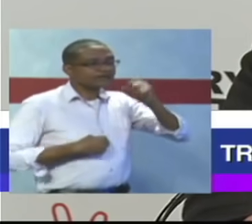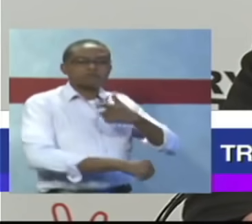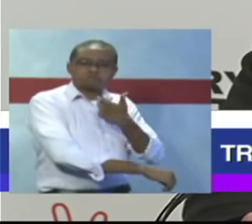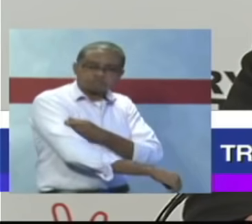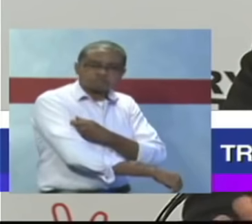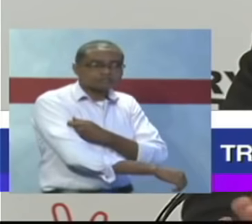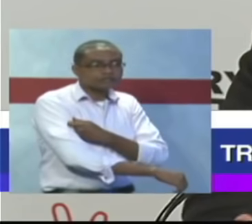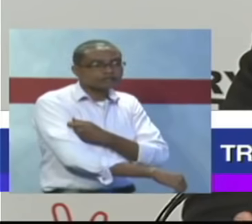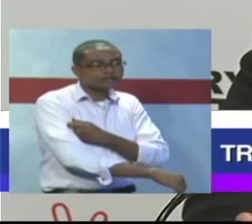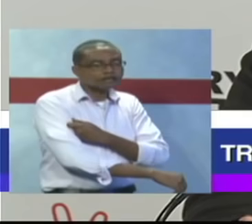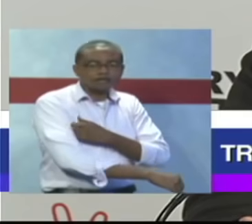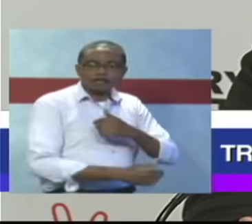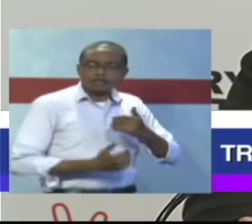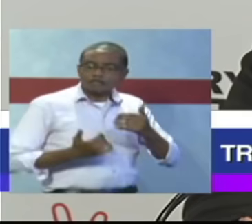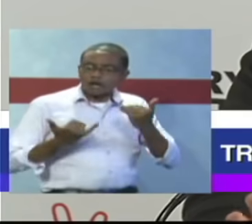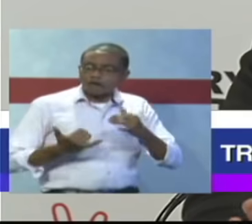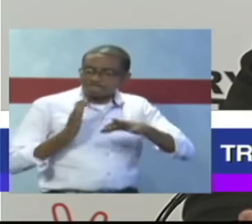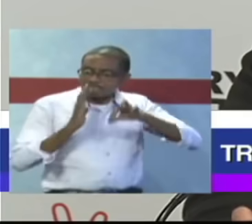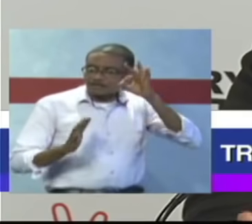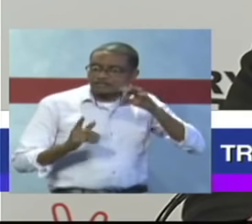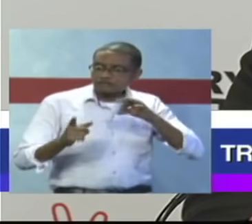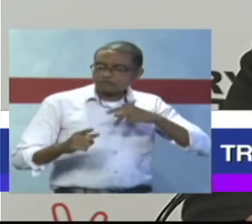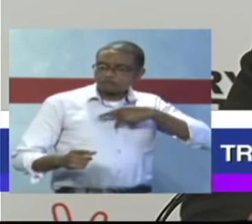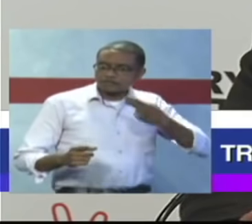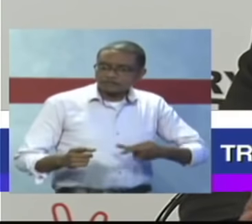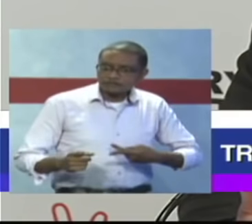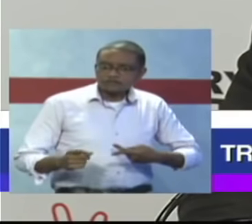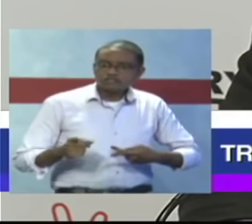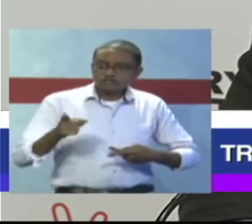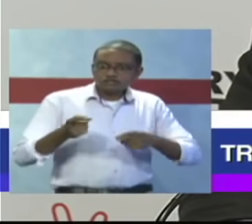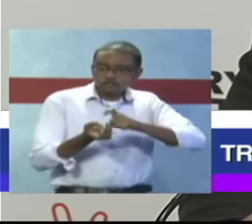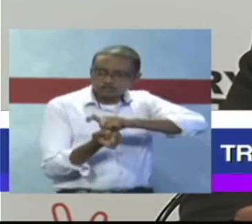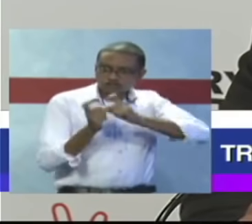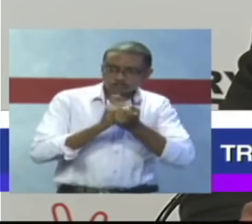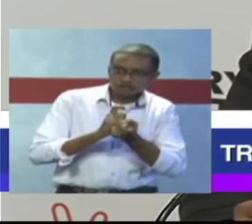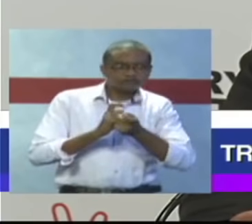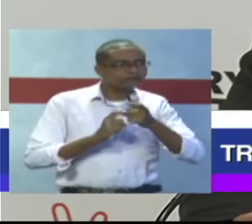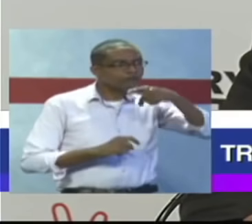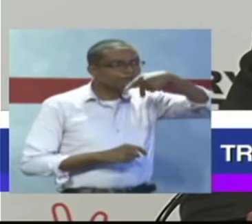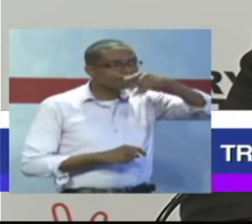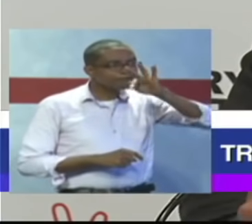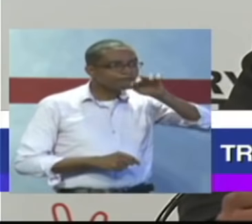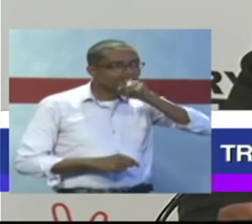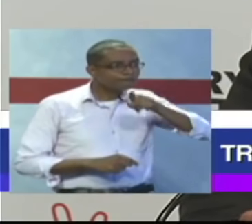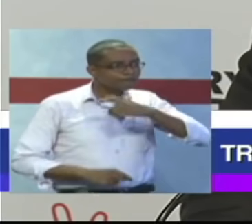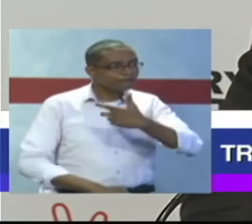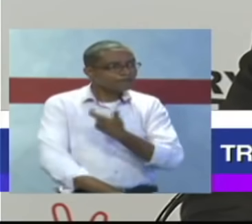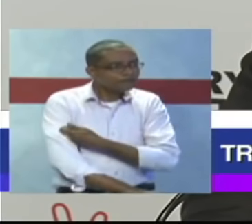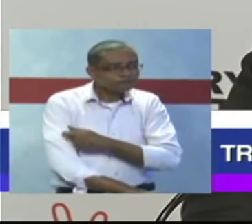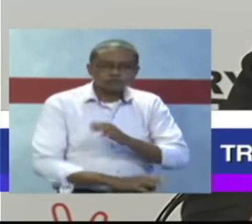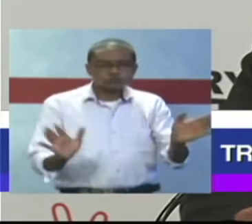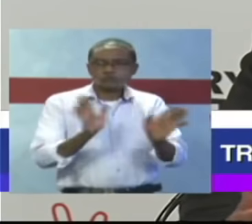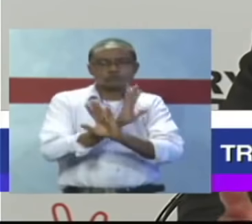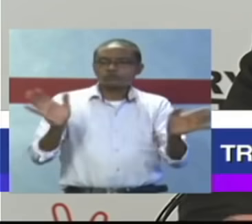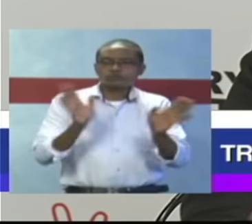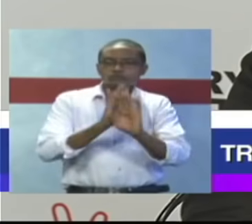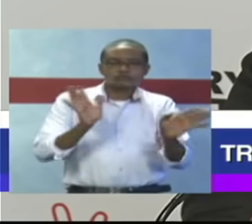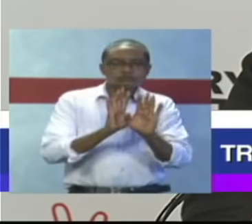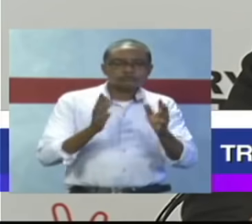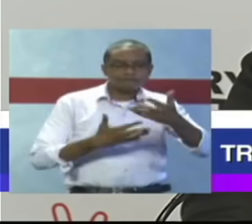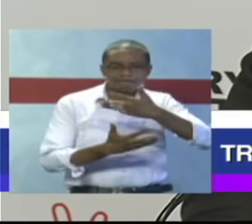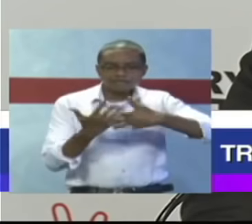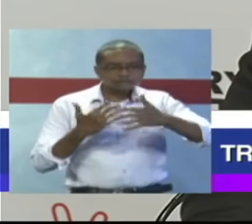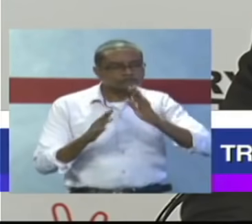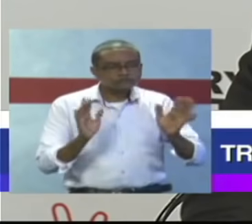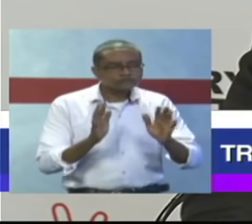not allowed to take the Pfizer vaccine during pregnancy. What I'm advising those patients to do is, of course, to protect